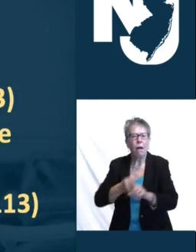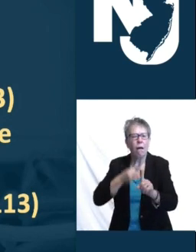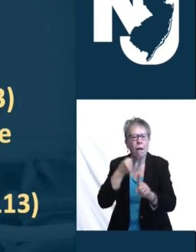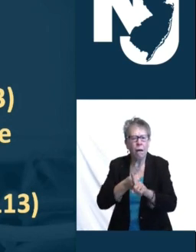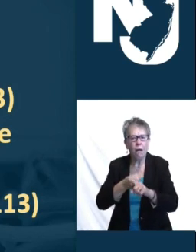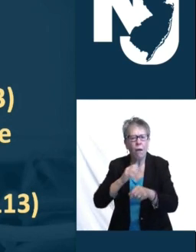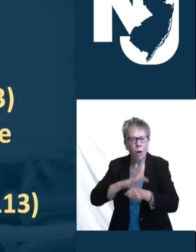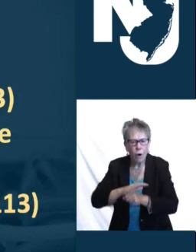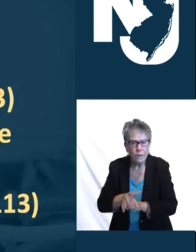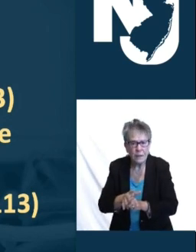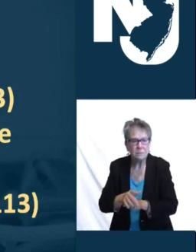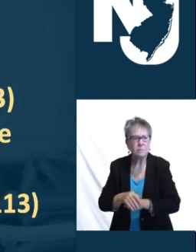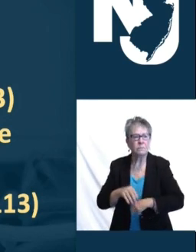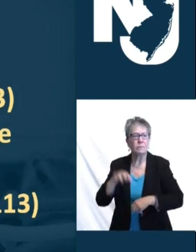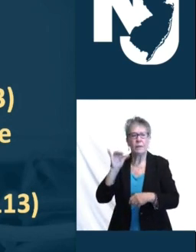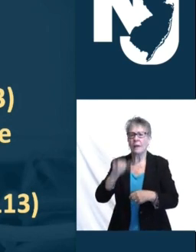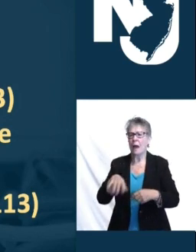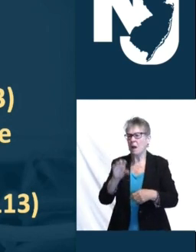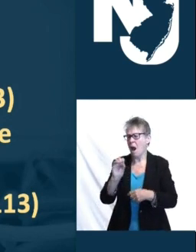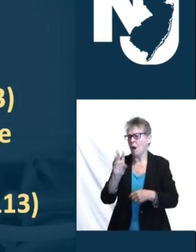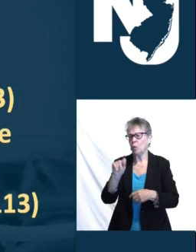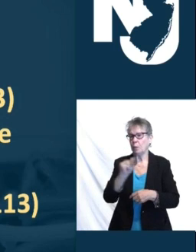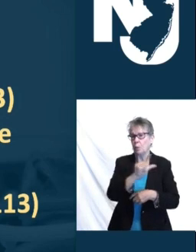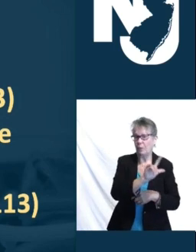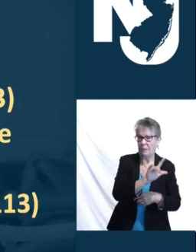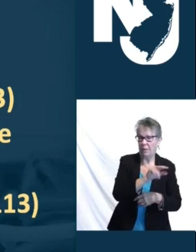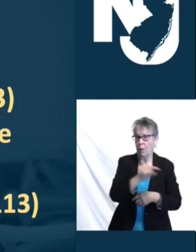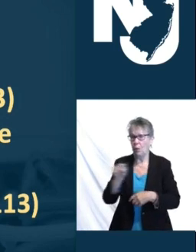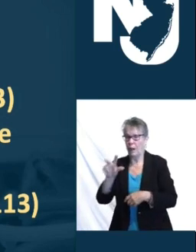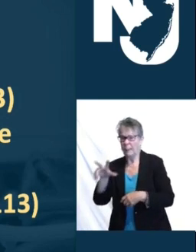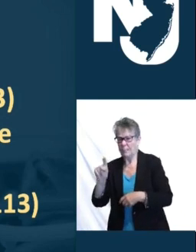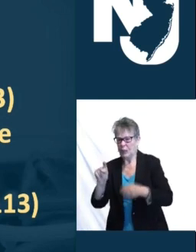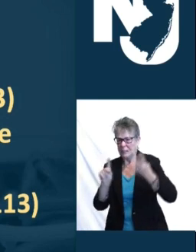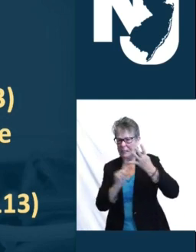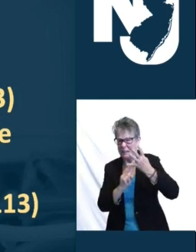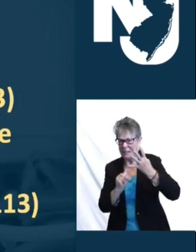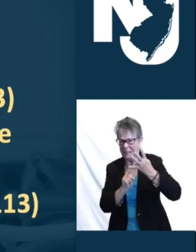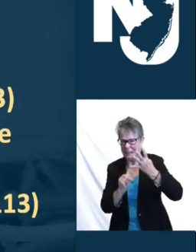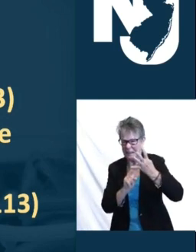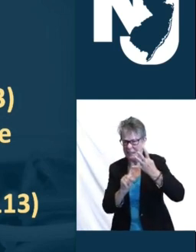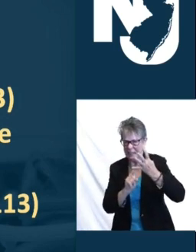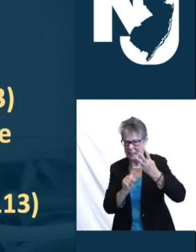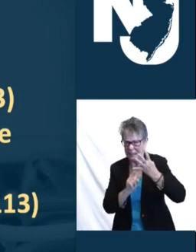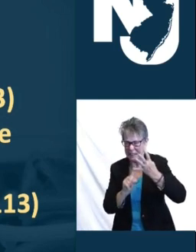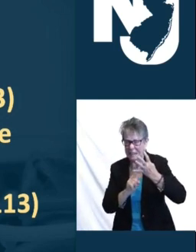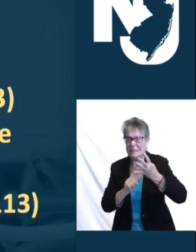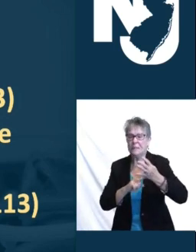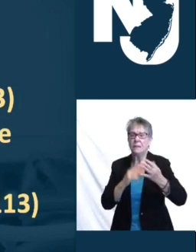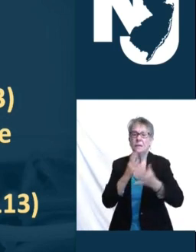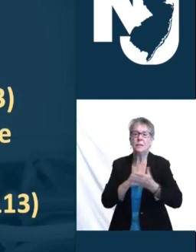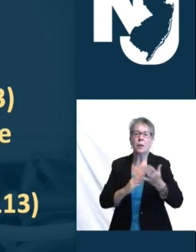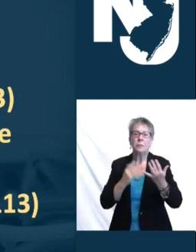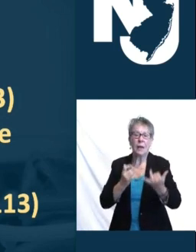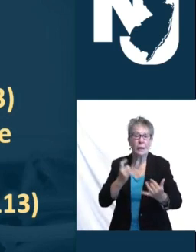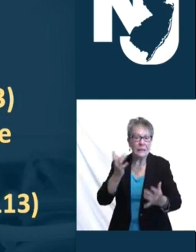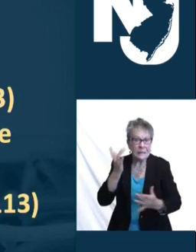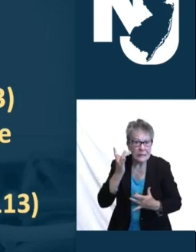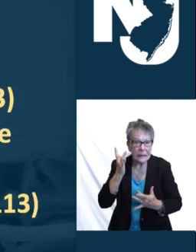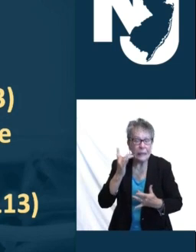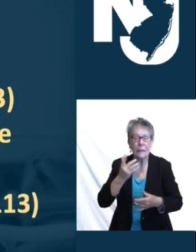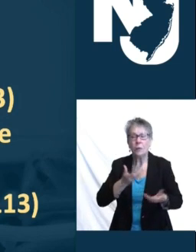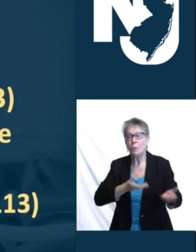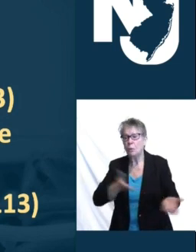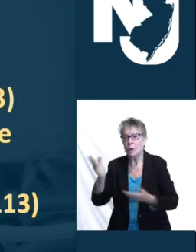is now a long-standing trend. The new cases, hospitalizations, and deaths presenting to us each week are